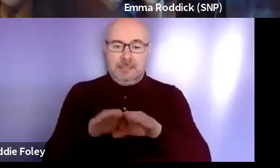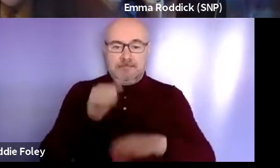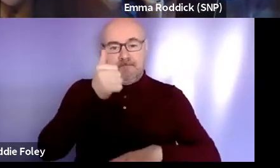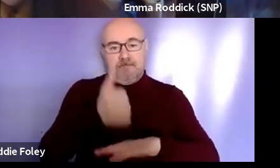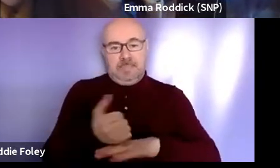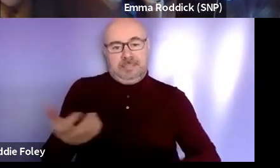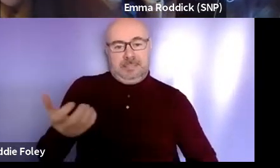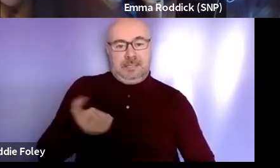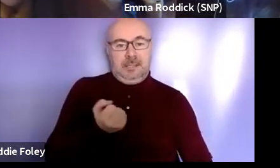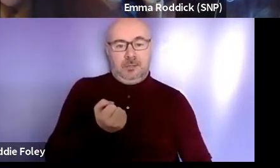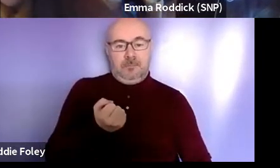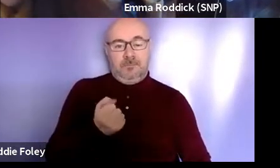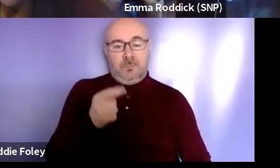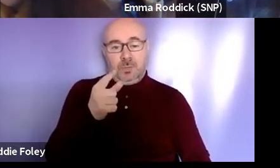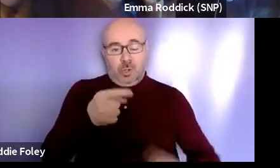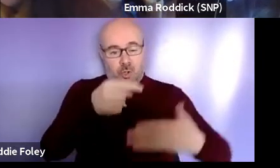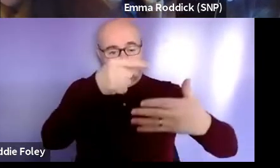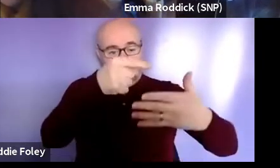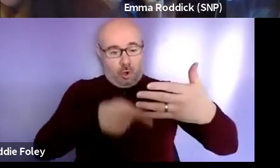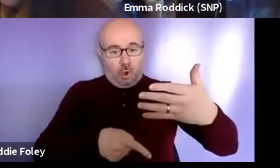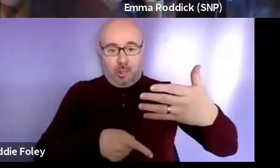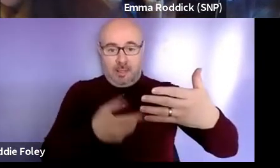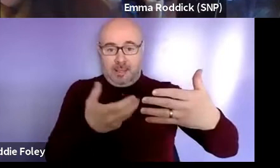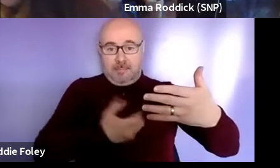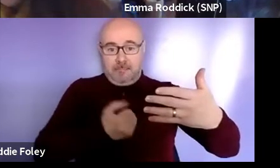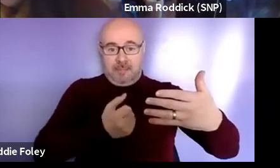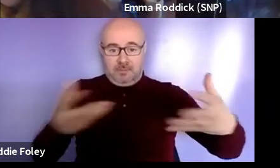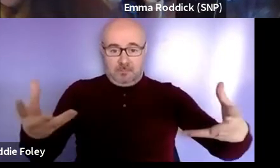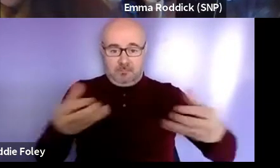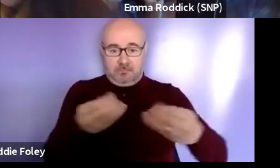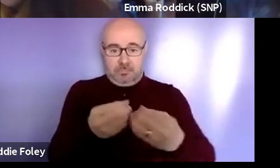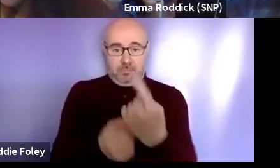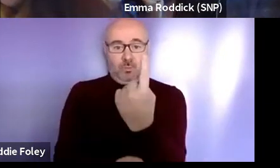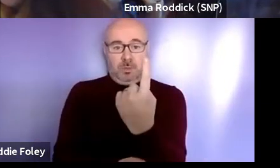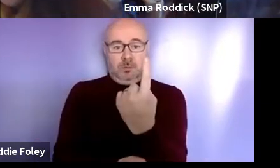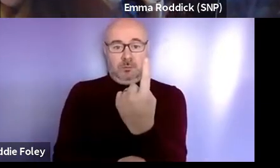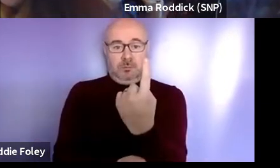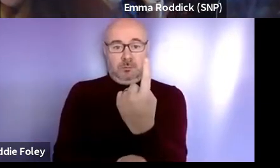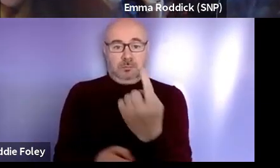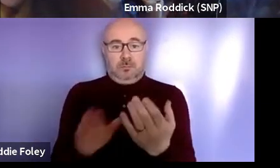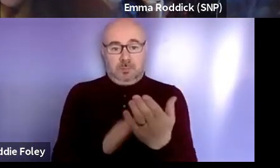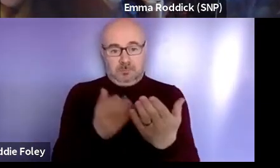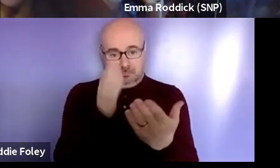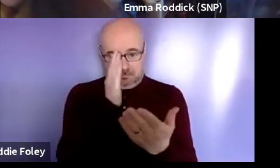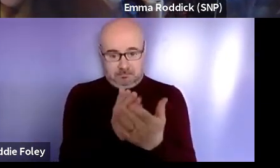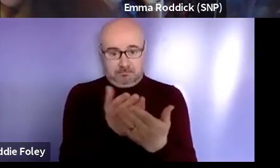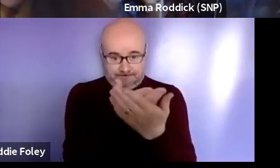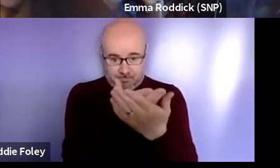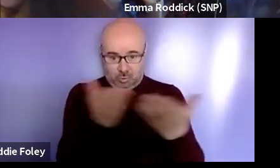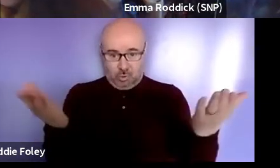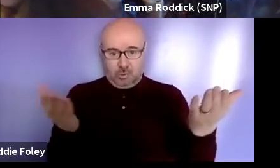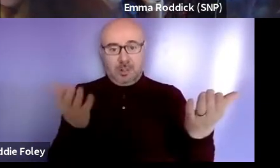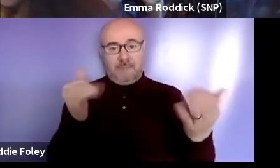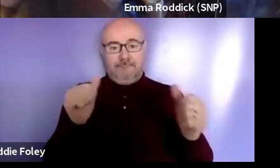benefits into one universal income that ensures that everyone has a decent standard of living. It would replace